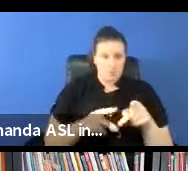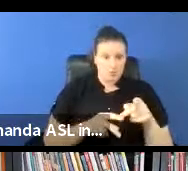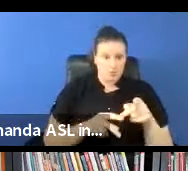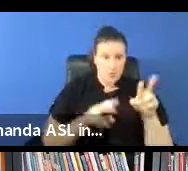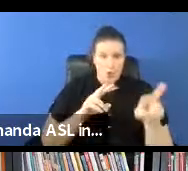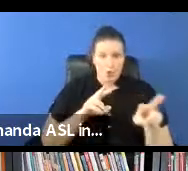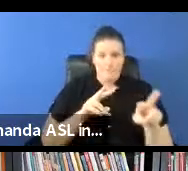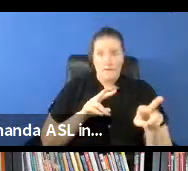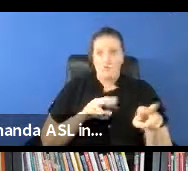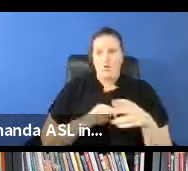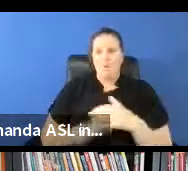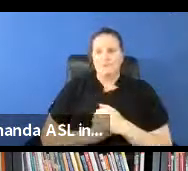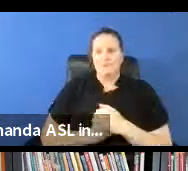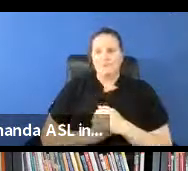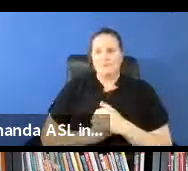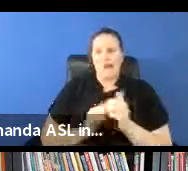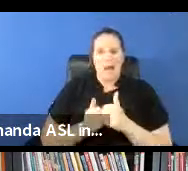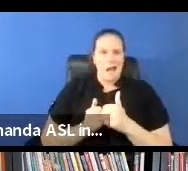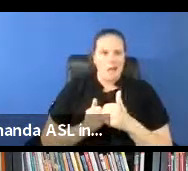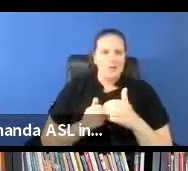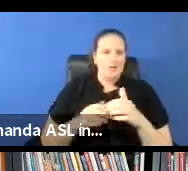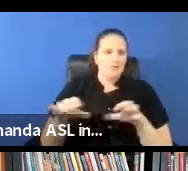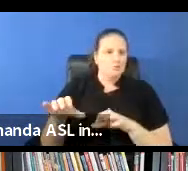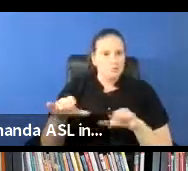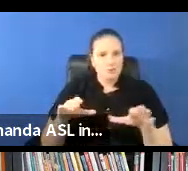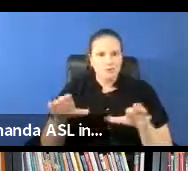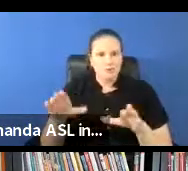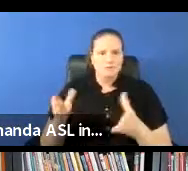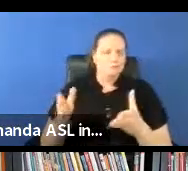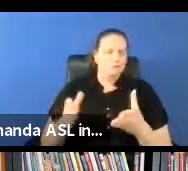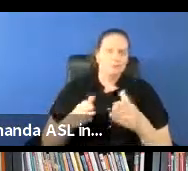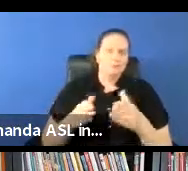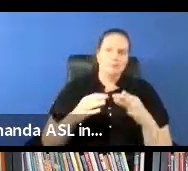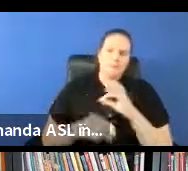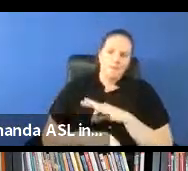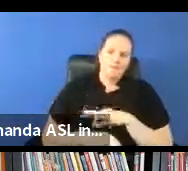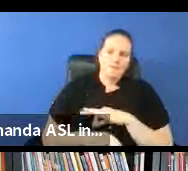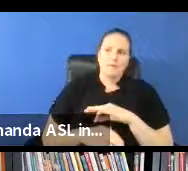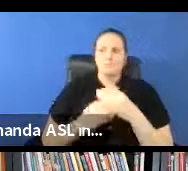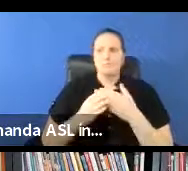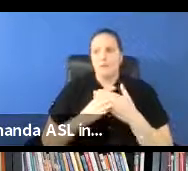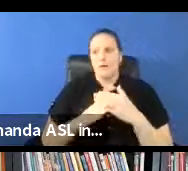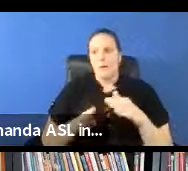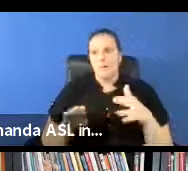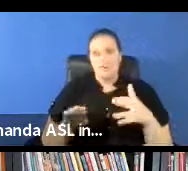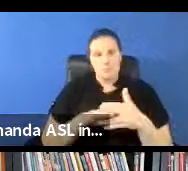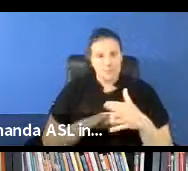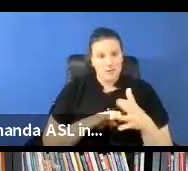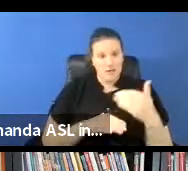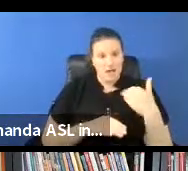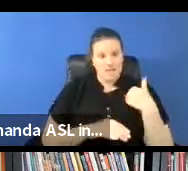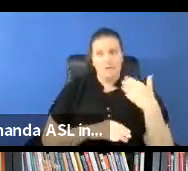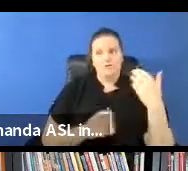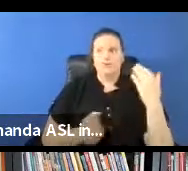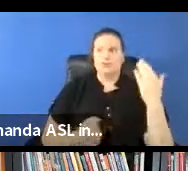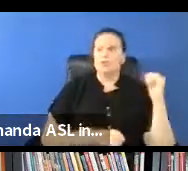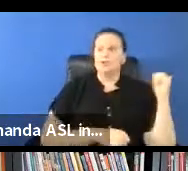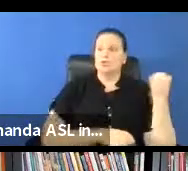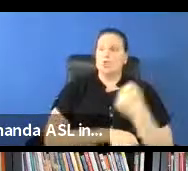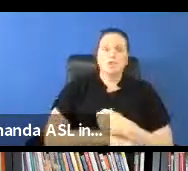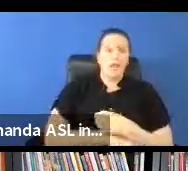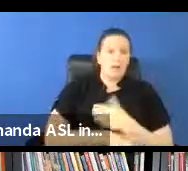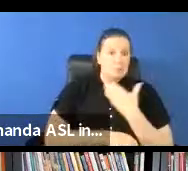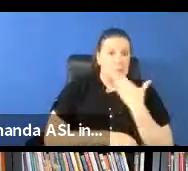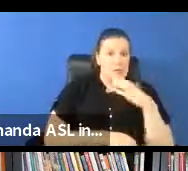looking for, like how they're treated, the benefits, the break times they get, whether they shut down during, a